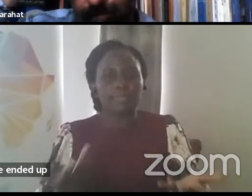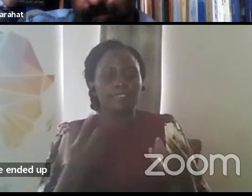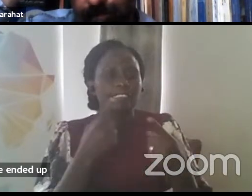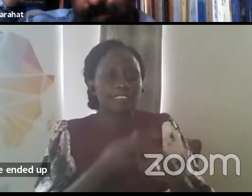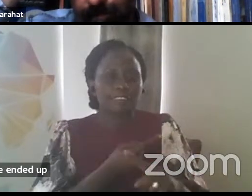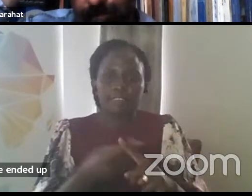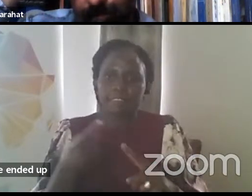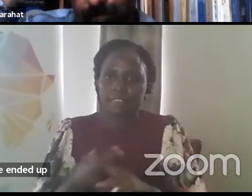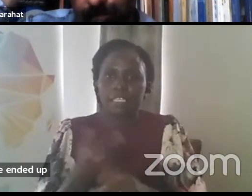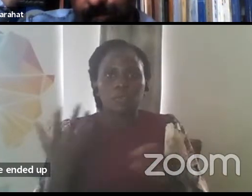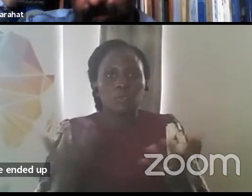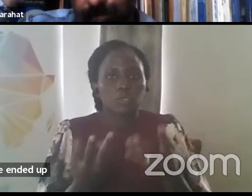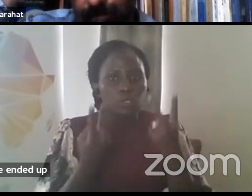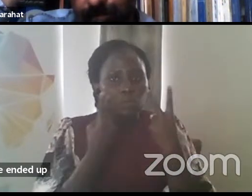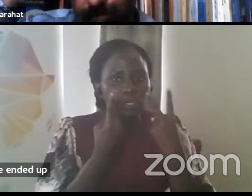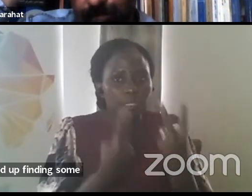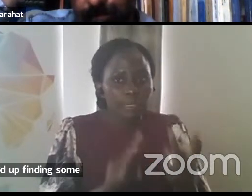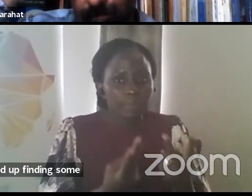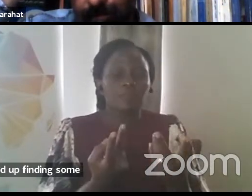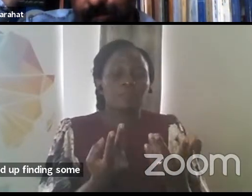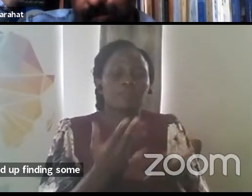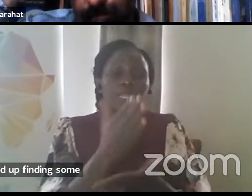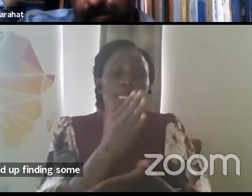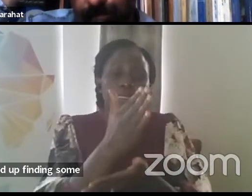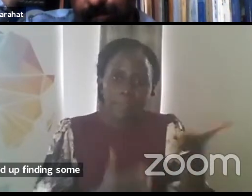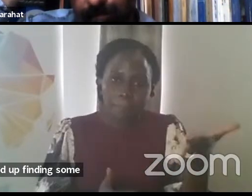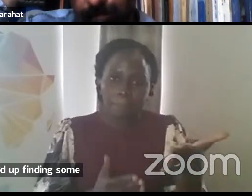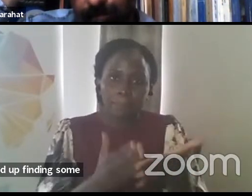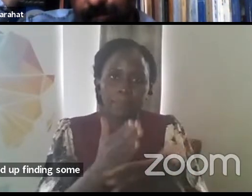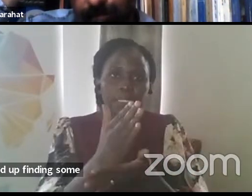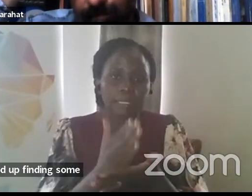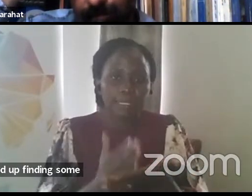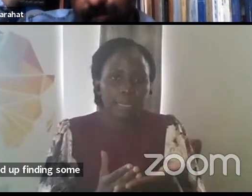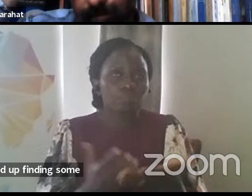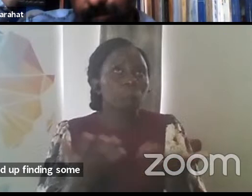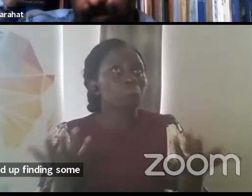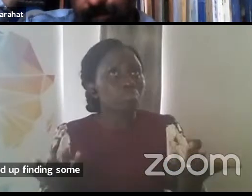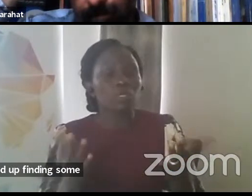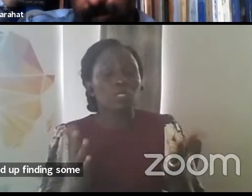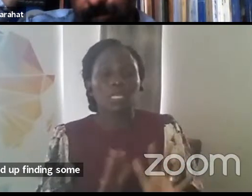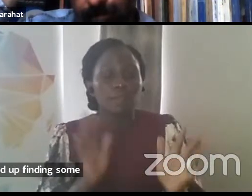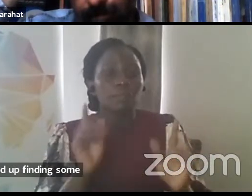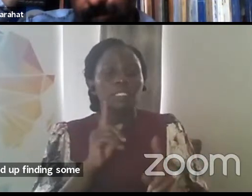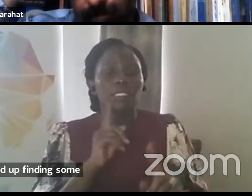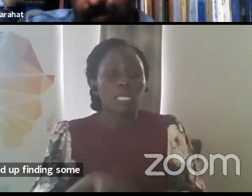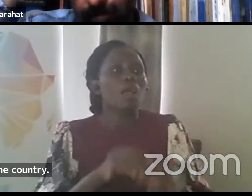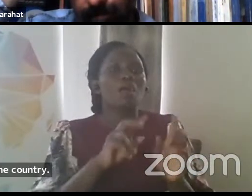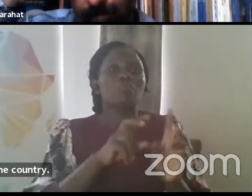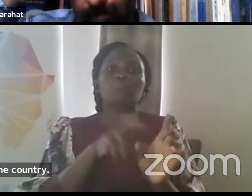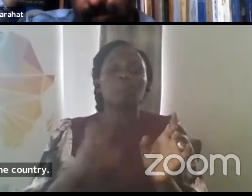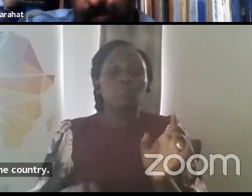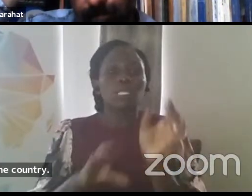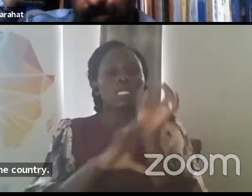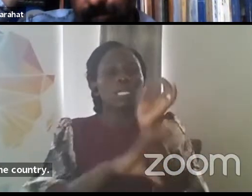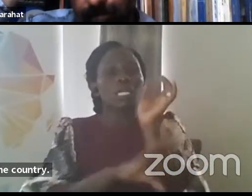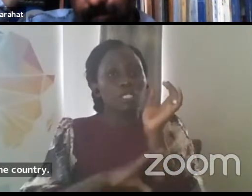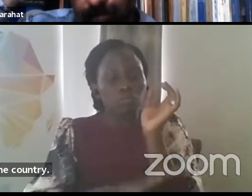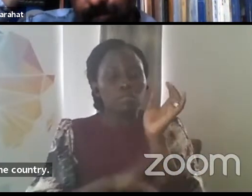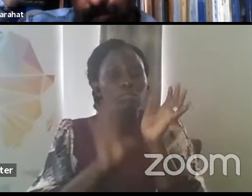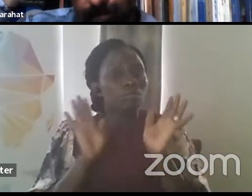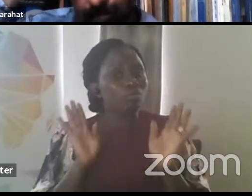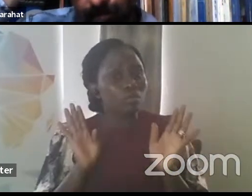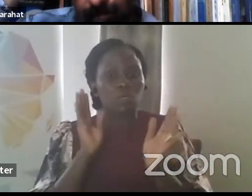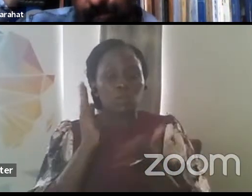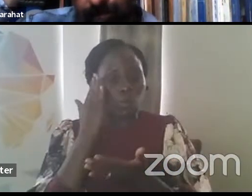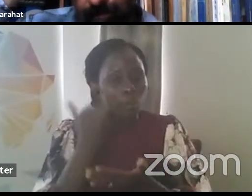finding some actually went to the exile and left the country by choice, because not really by